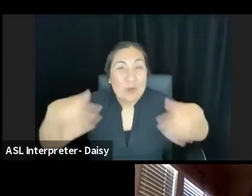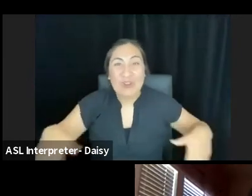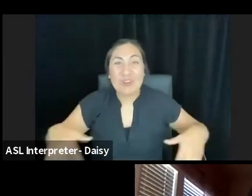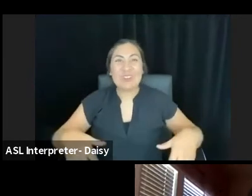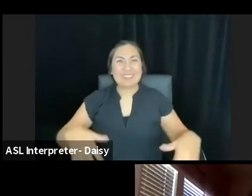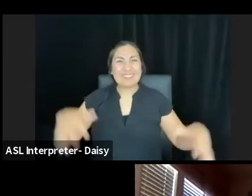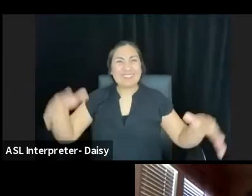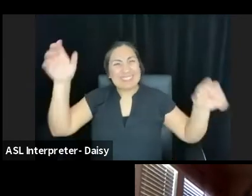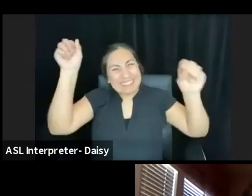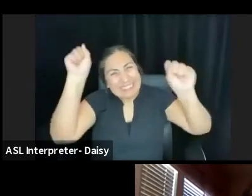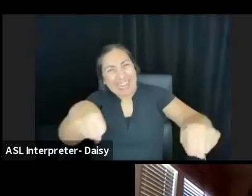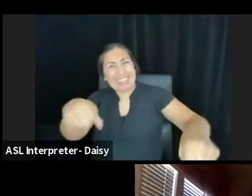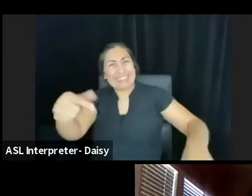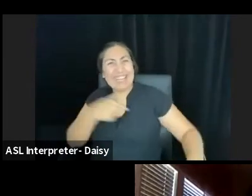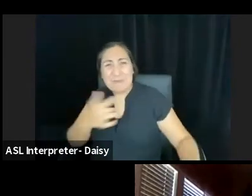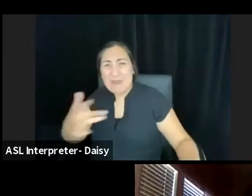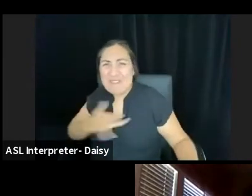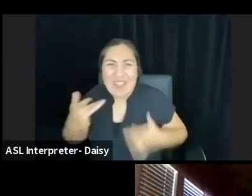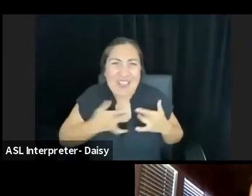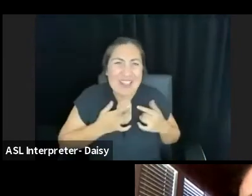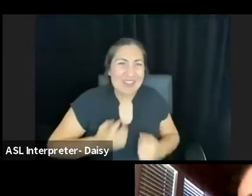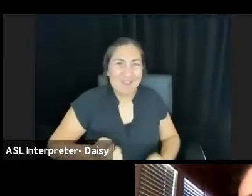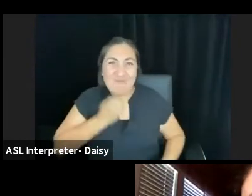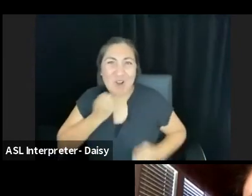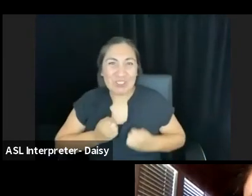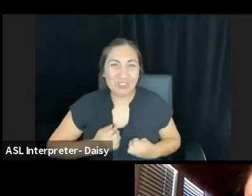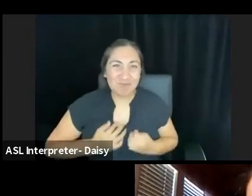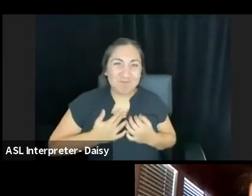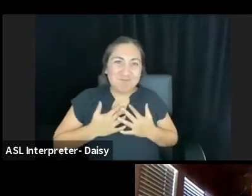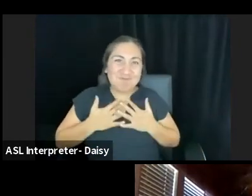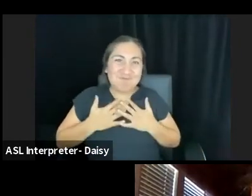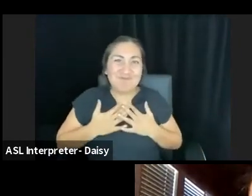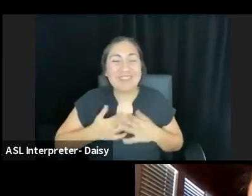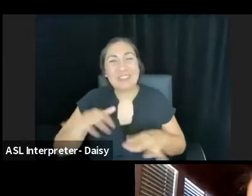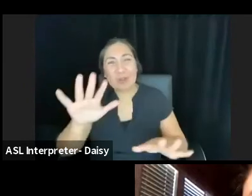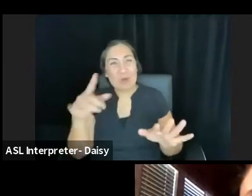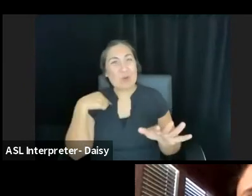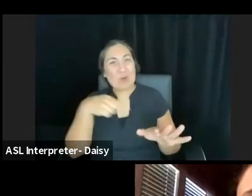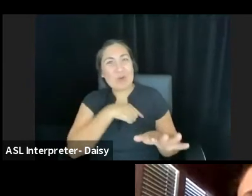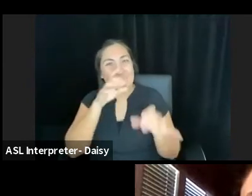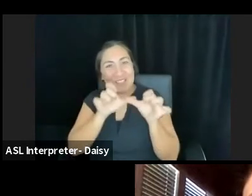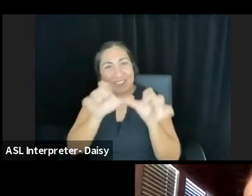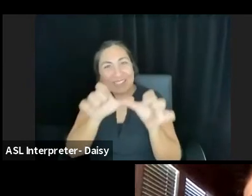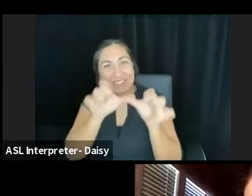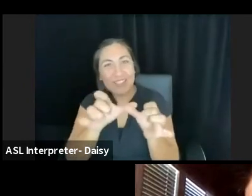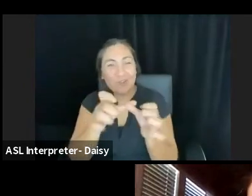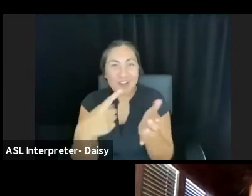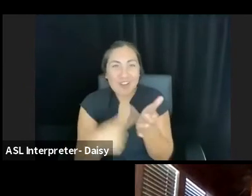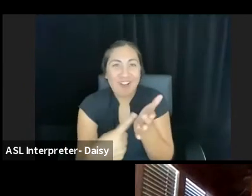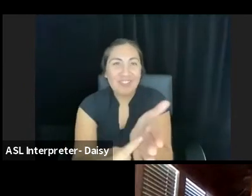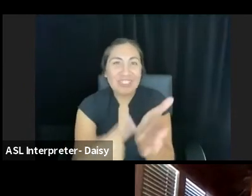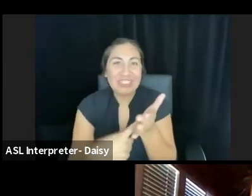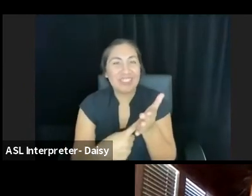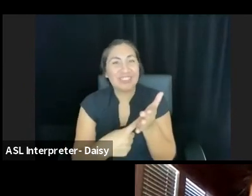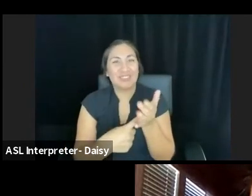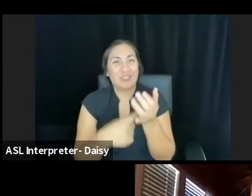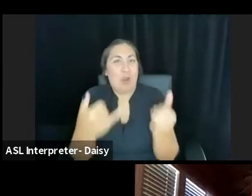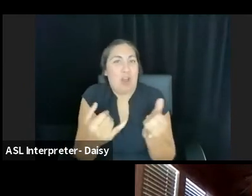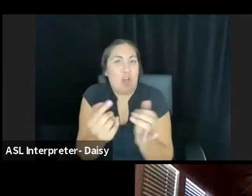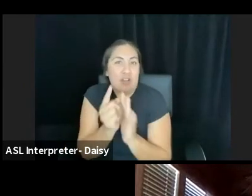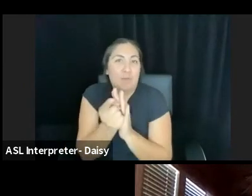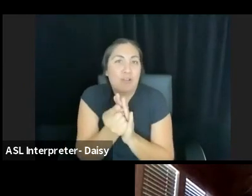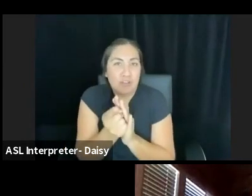Yes, feelings and emotions bubbling up. So we will be continuing the conversations in this time of crisis